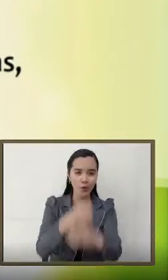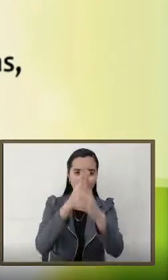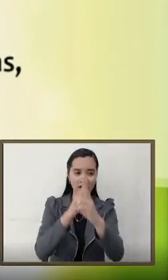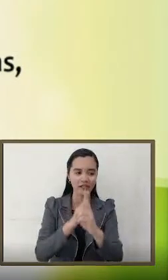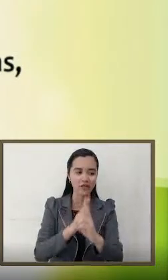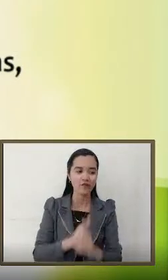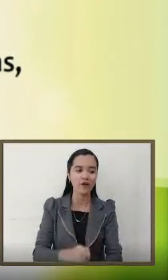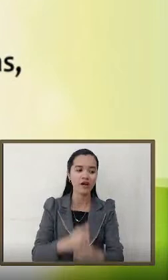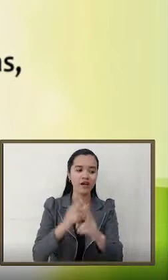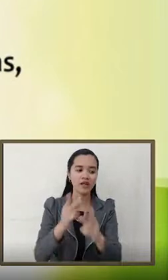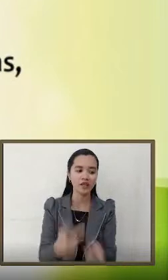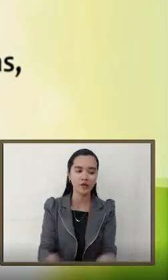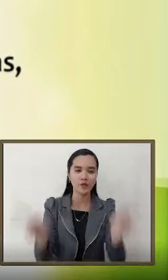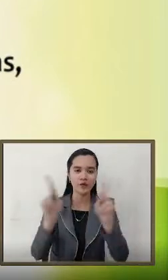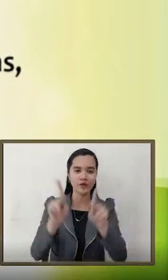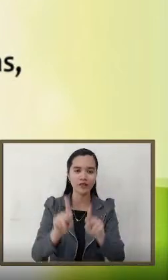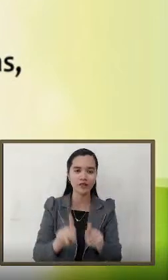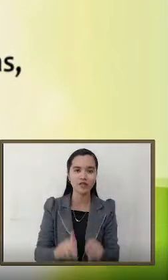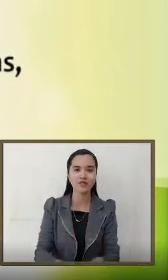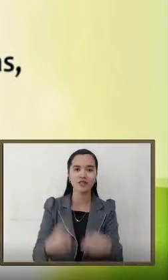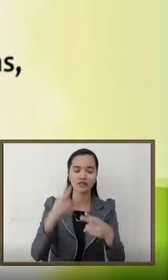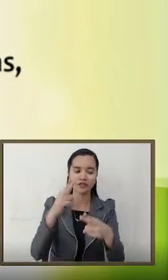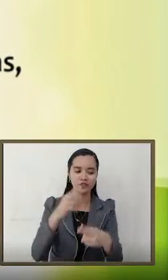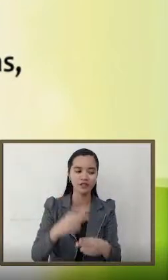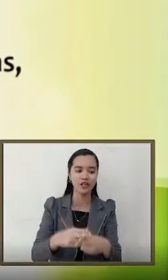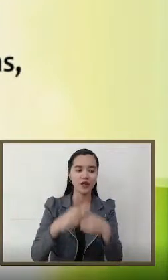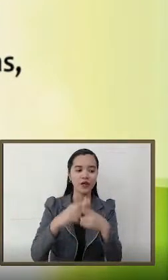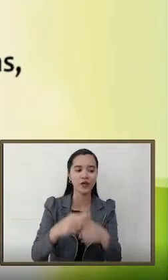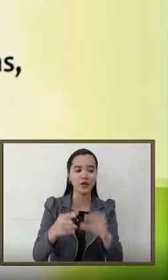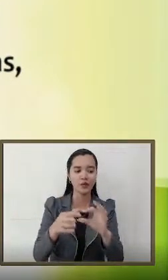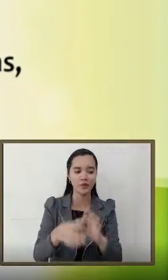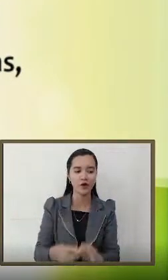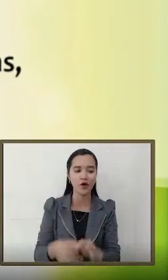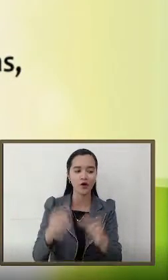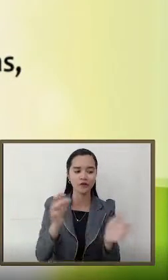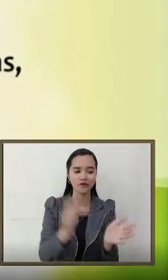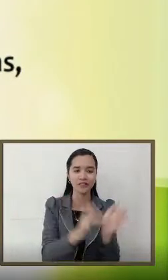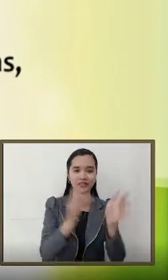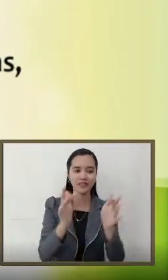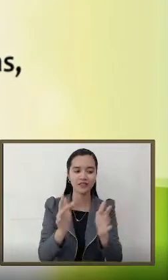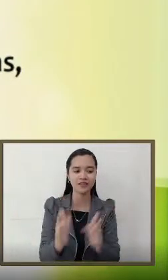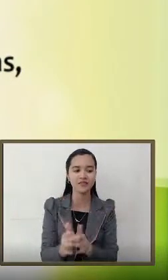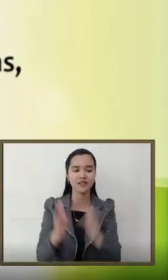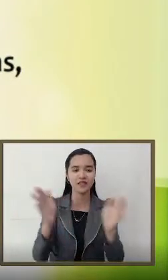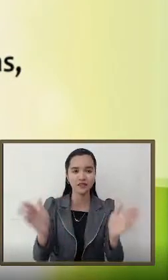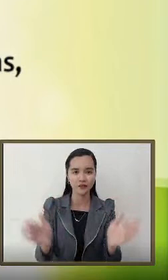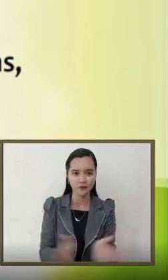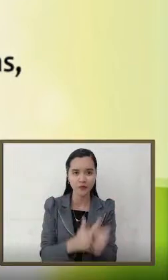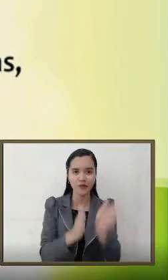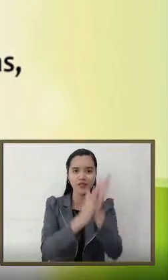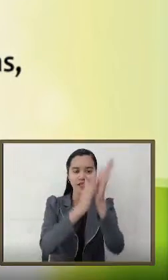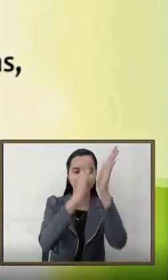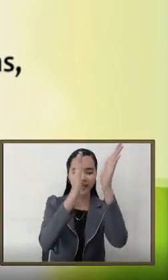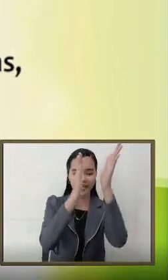Oh, magnify the precious name of Jesus.